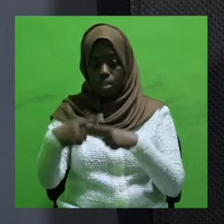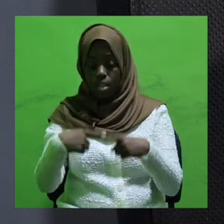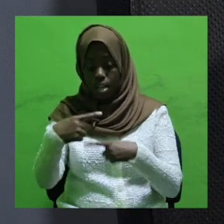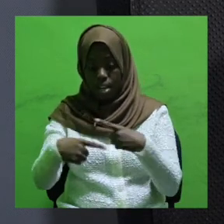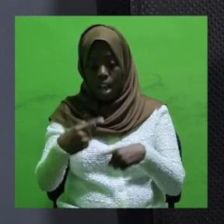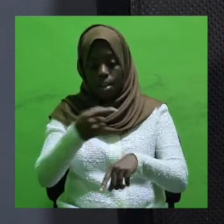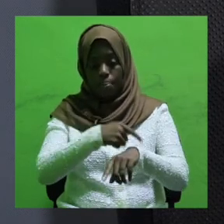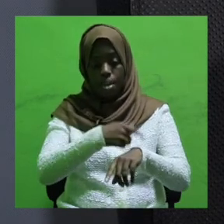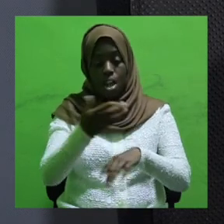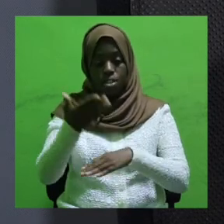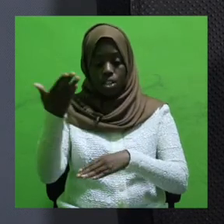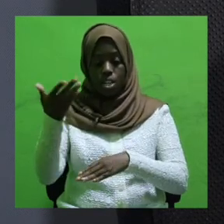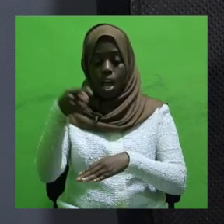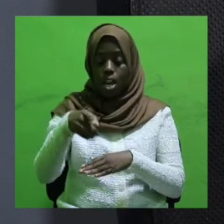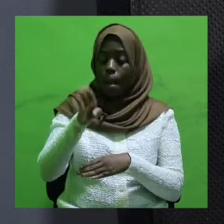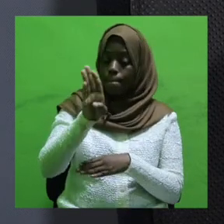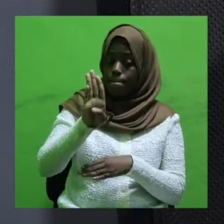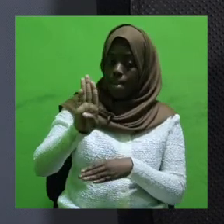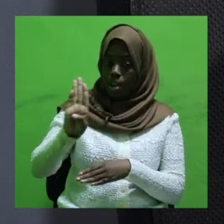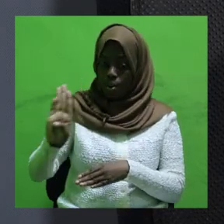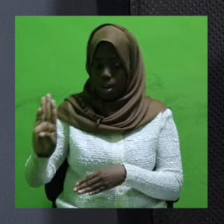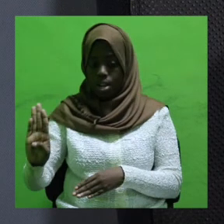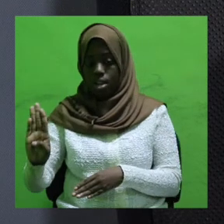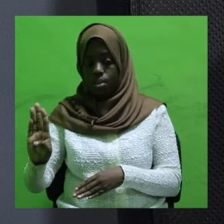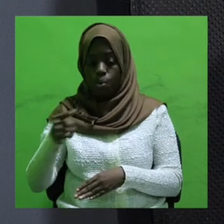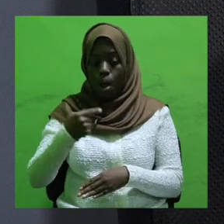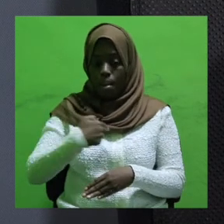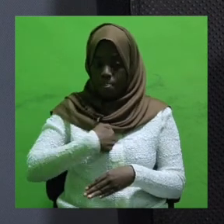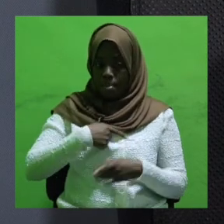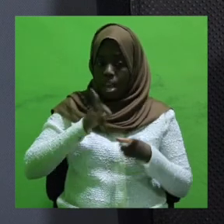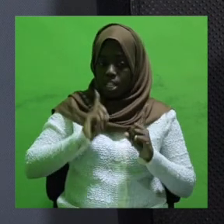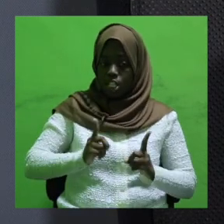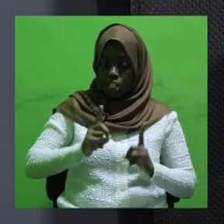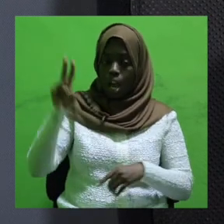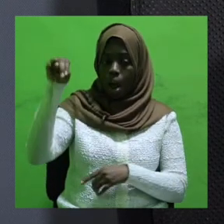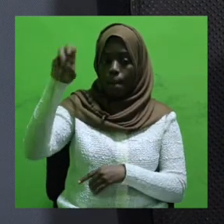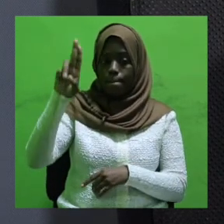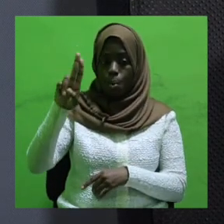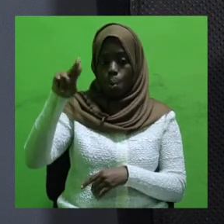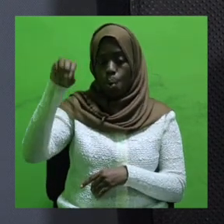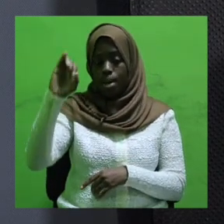next time as we will continue to dive into deeper questions brought in